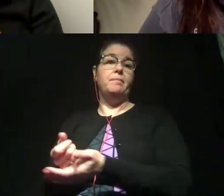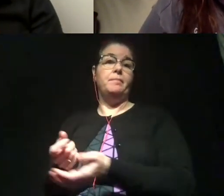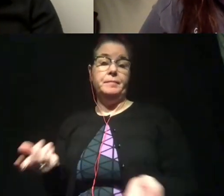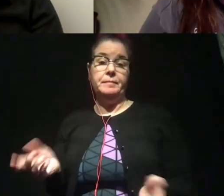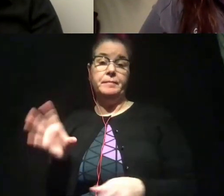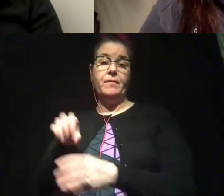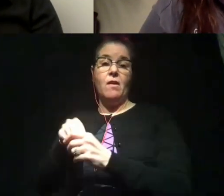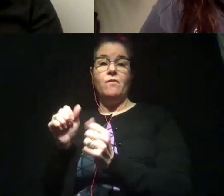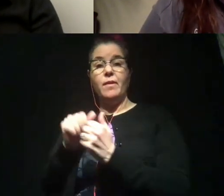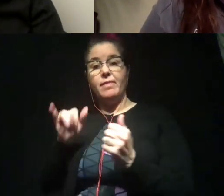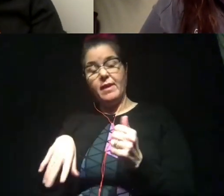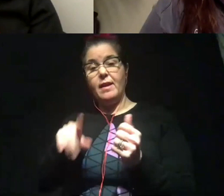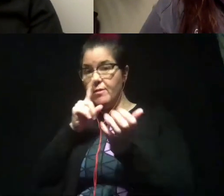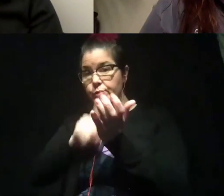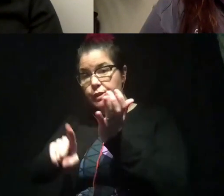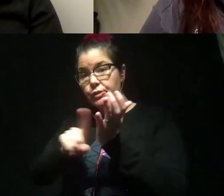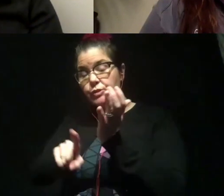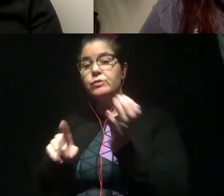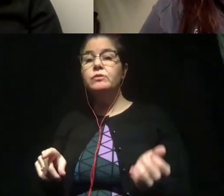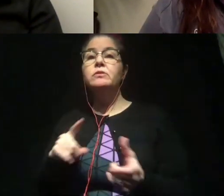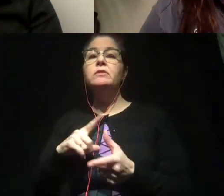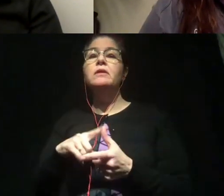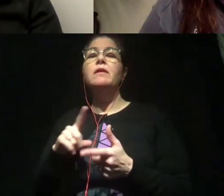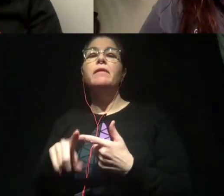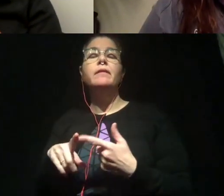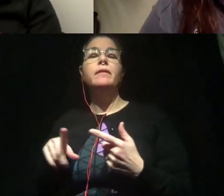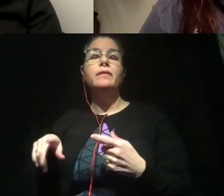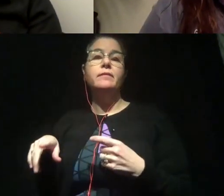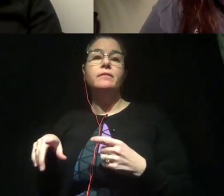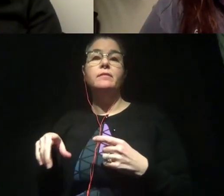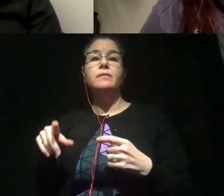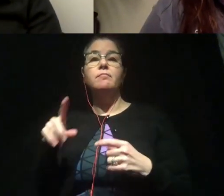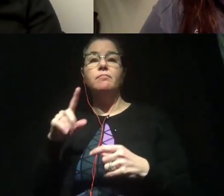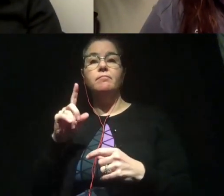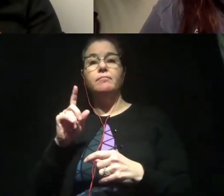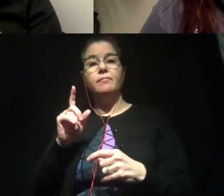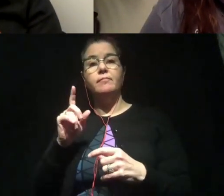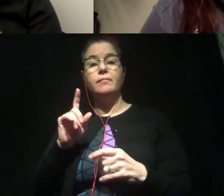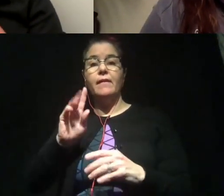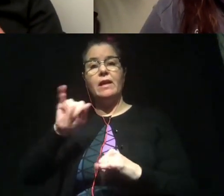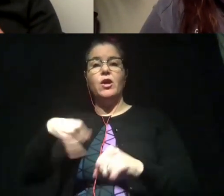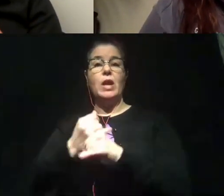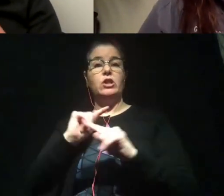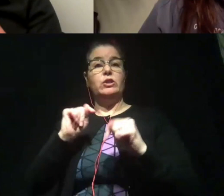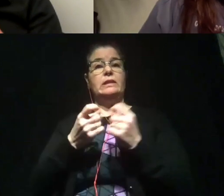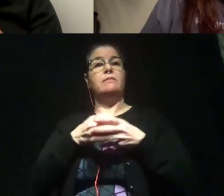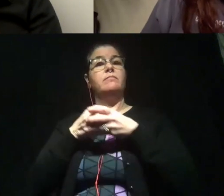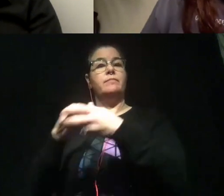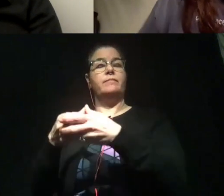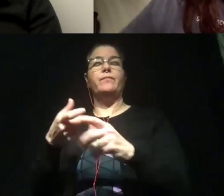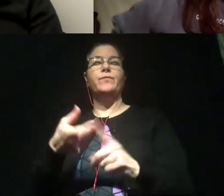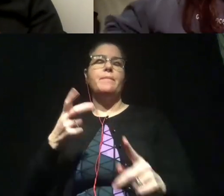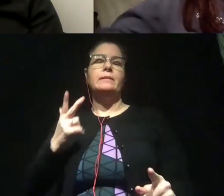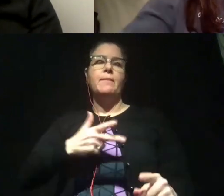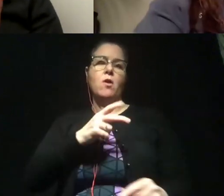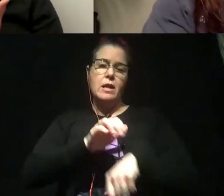with glacier and ice sheet research, and then managed to get out with an international team that was run out of Denmark and England at the